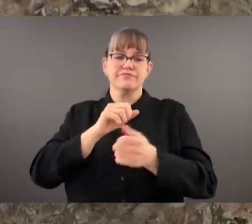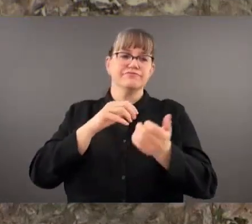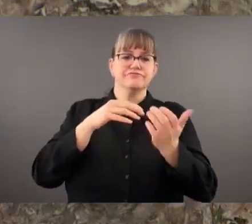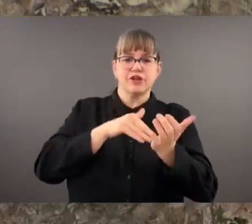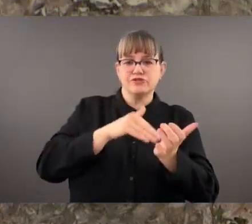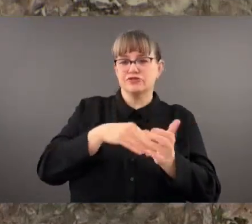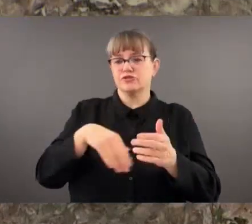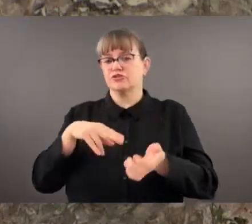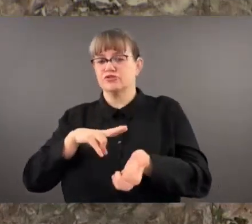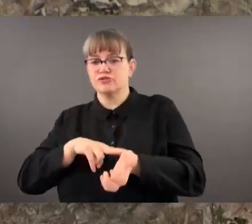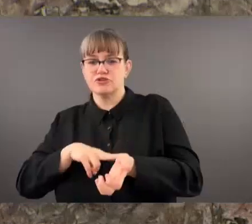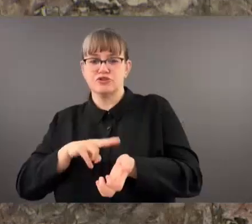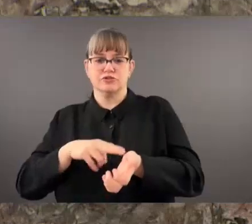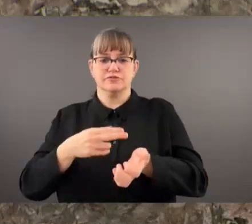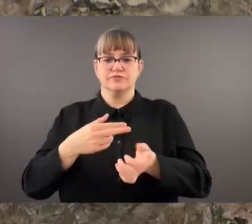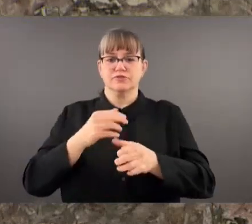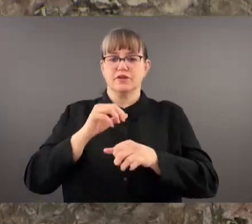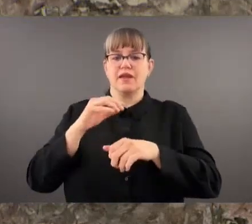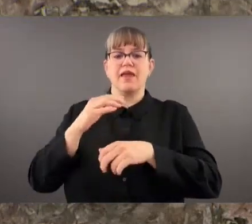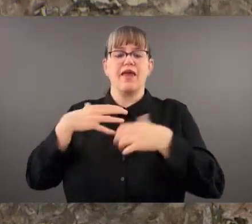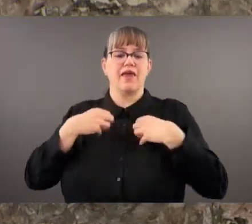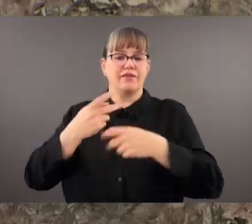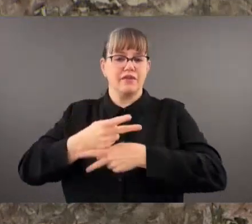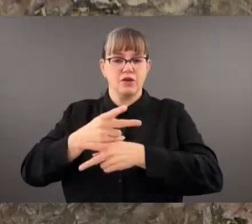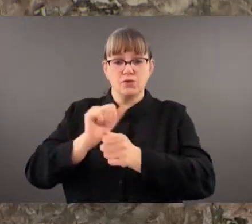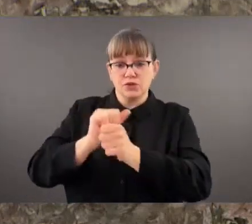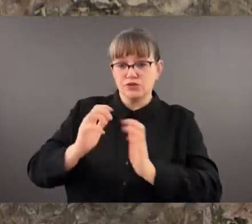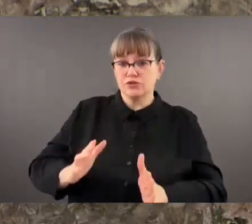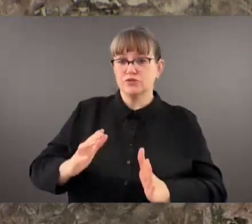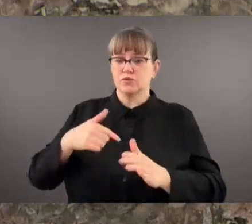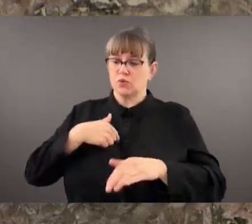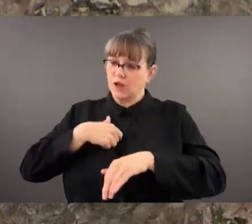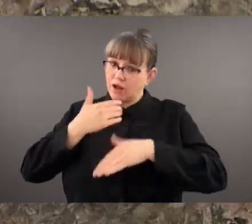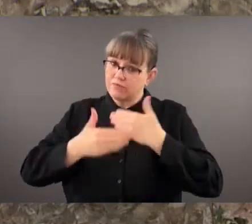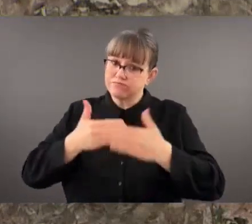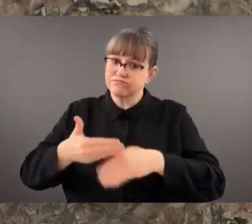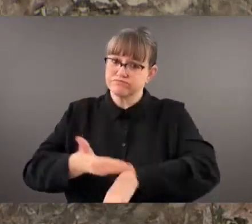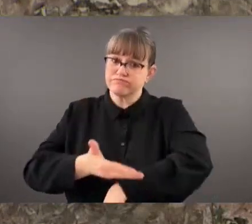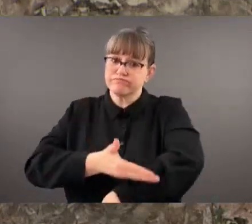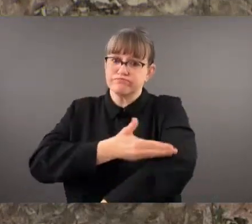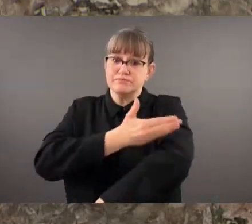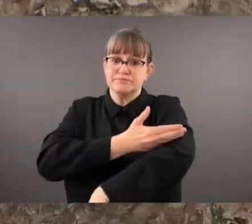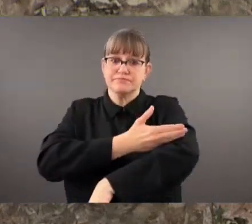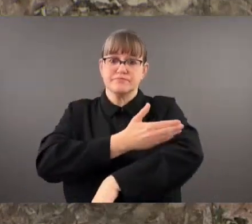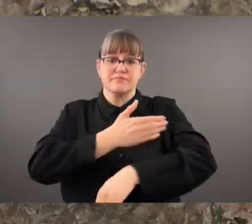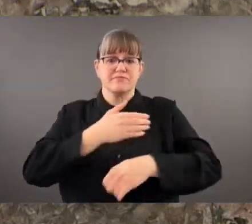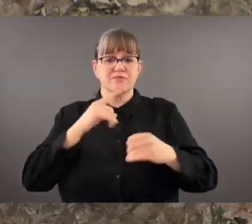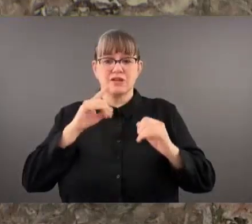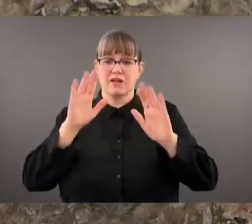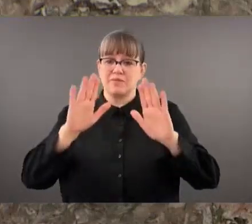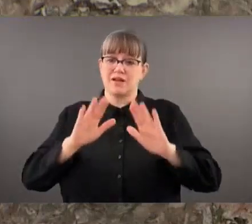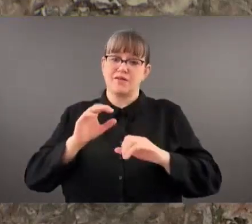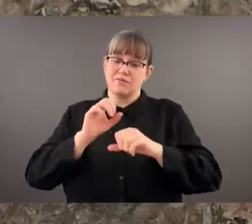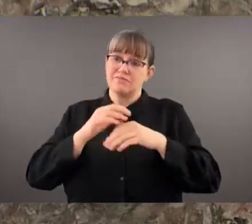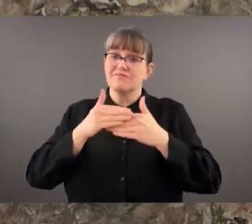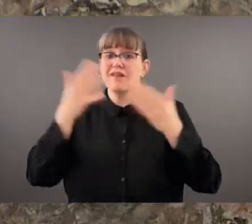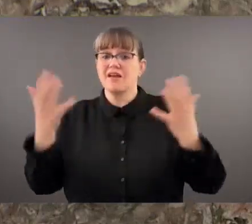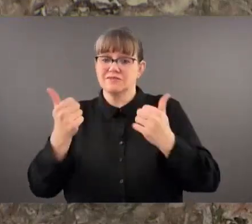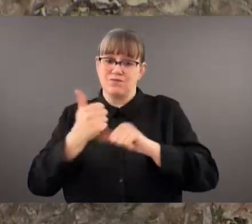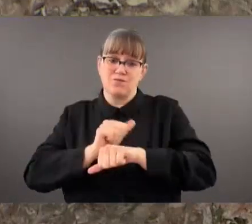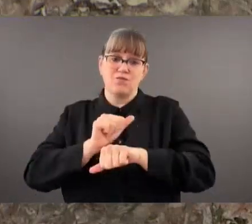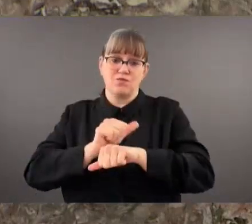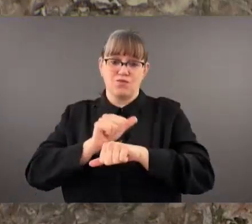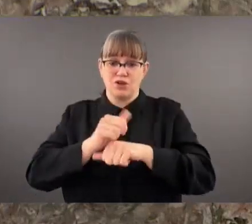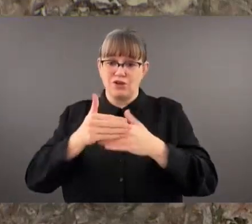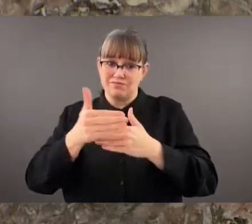Speaker. There's an incredible amount of work more to do. I know that everybody in this House recognizes that, and I am sure that every single person